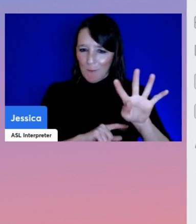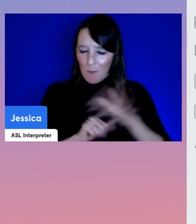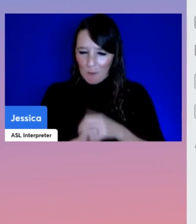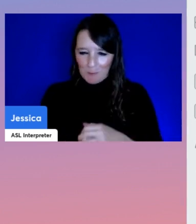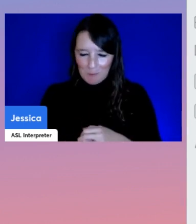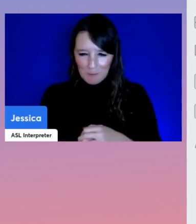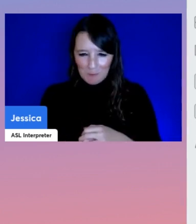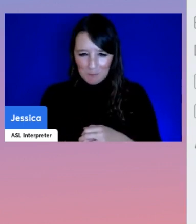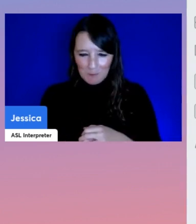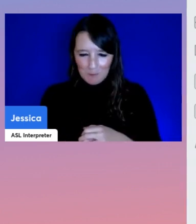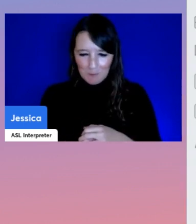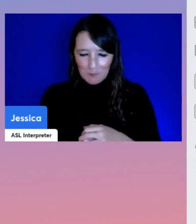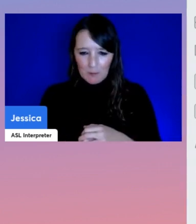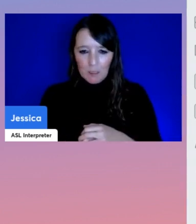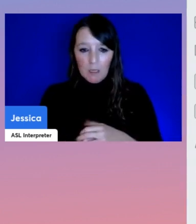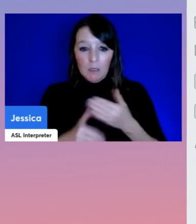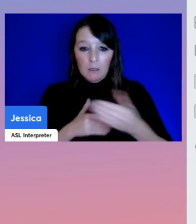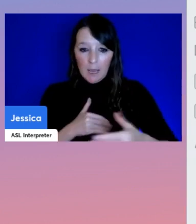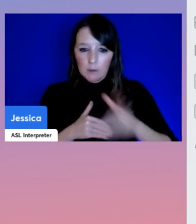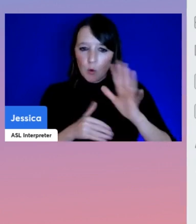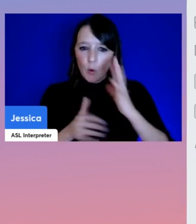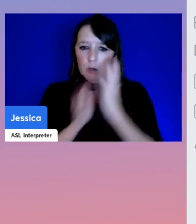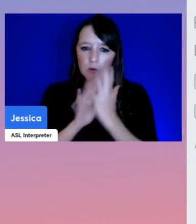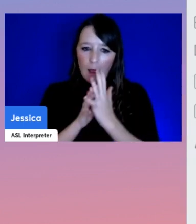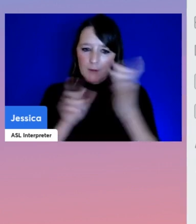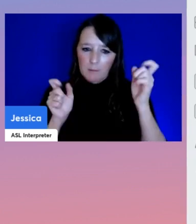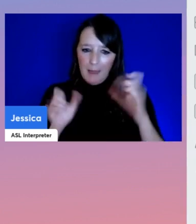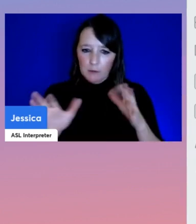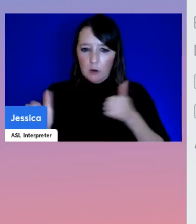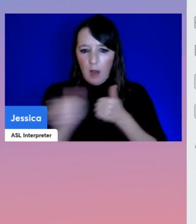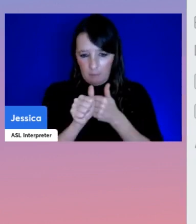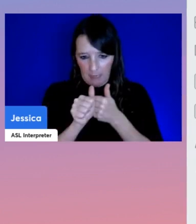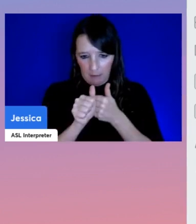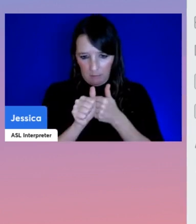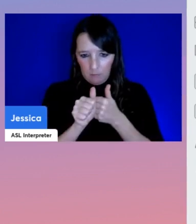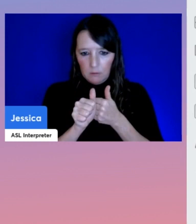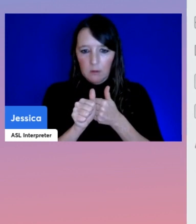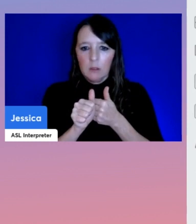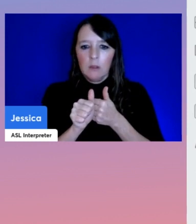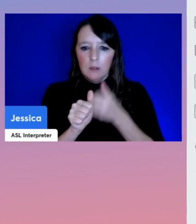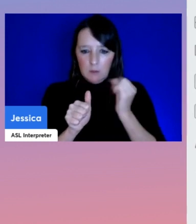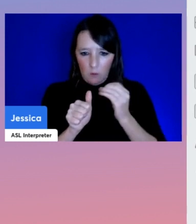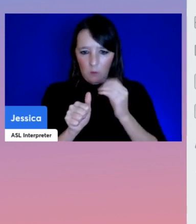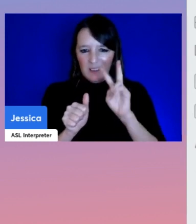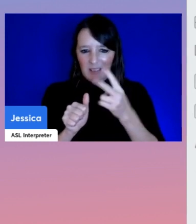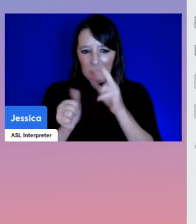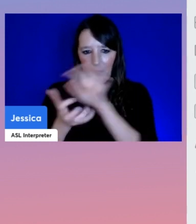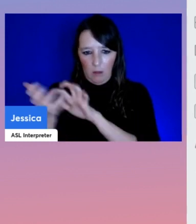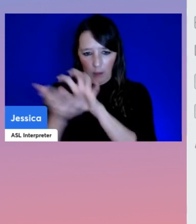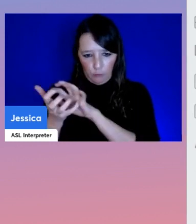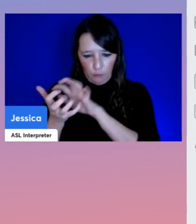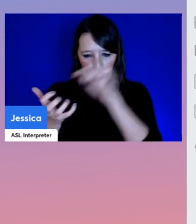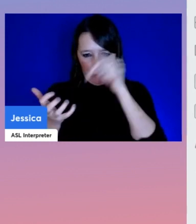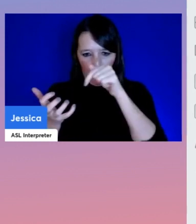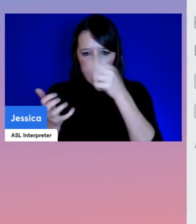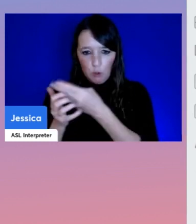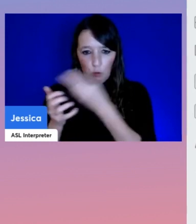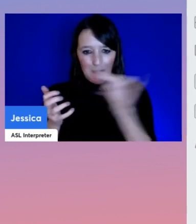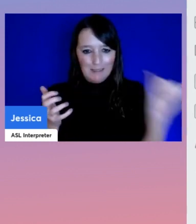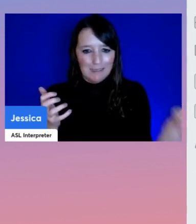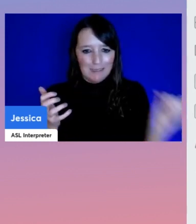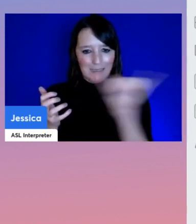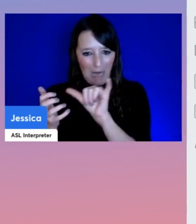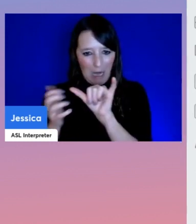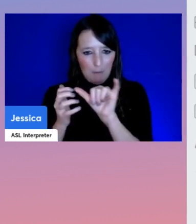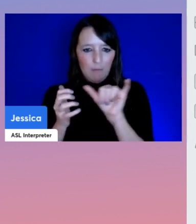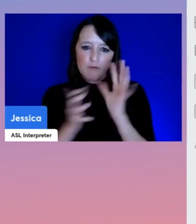Next, we want to update the traffic manager to instead point at the second cluster. So I'm using the same traffic manager module